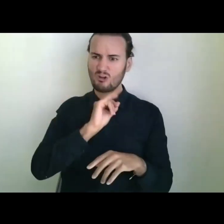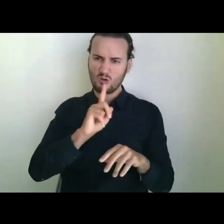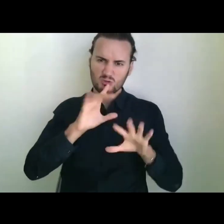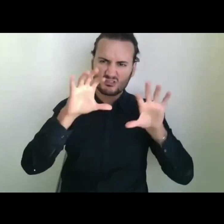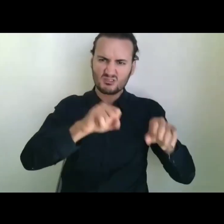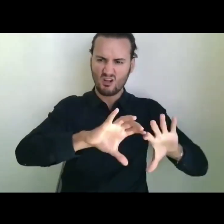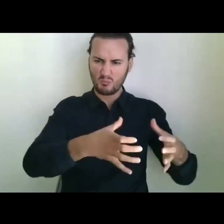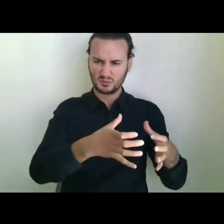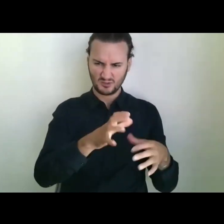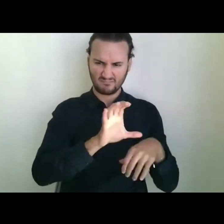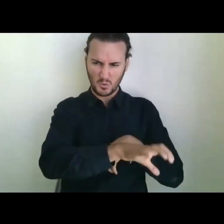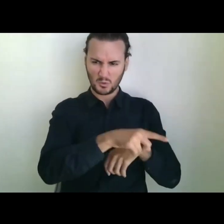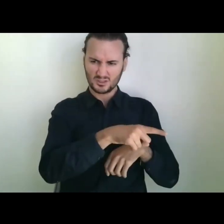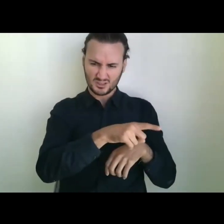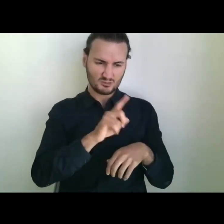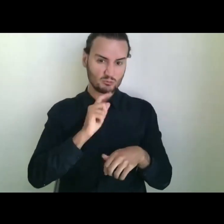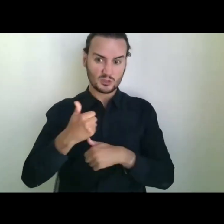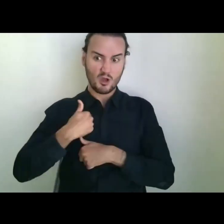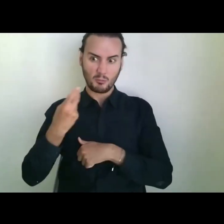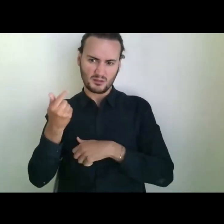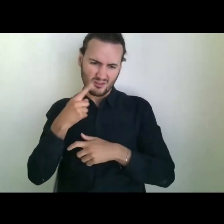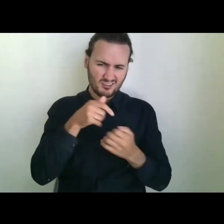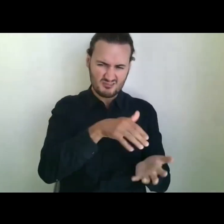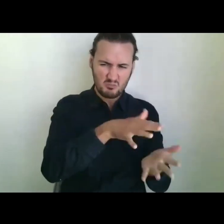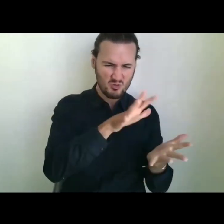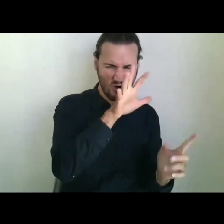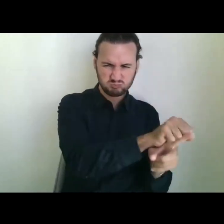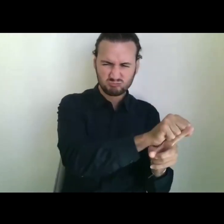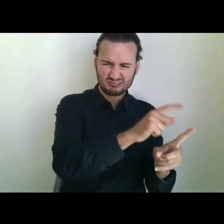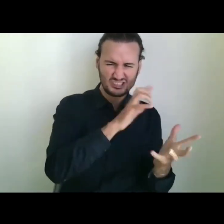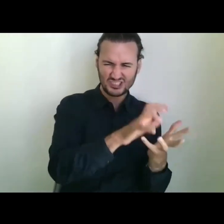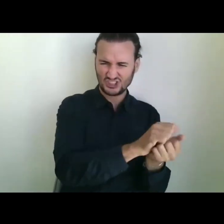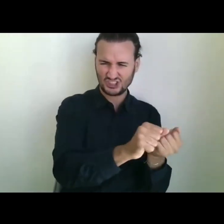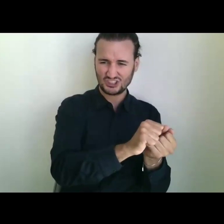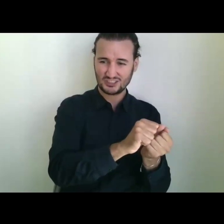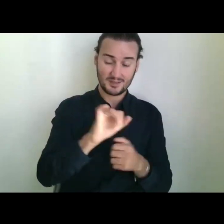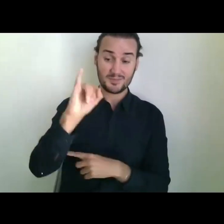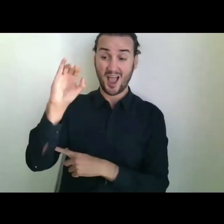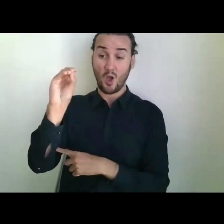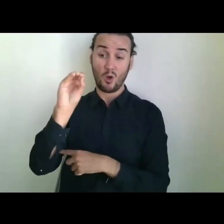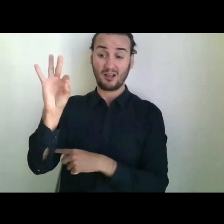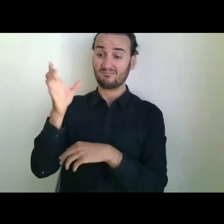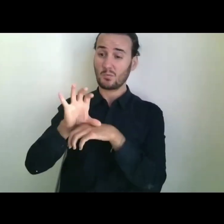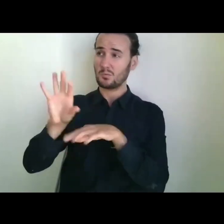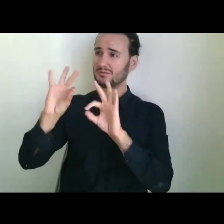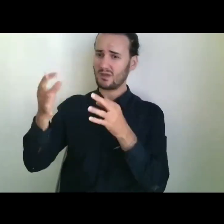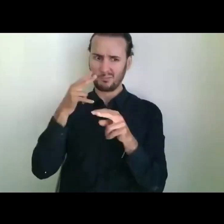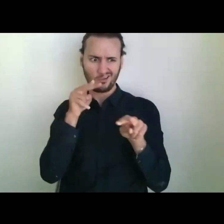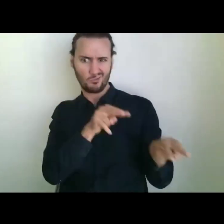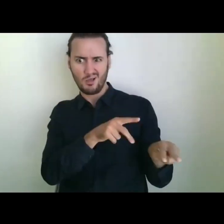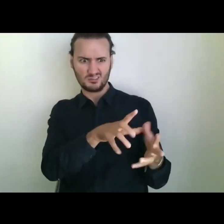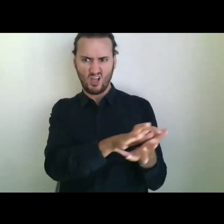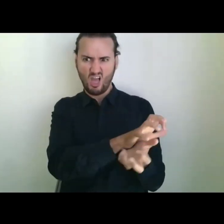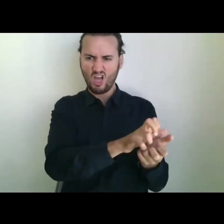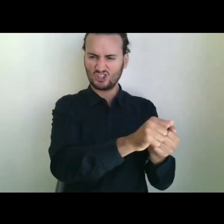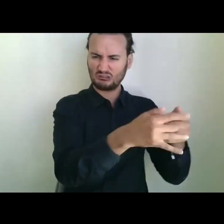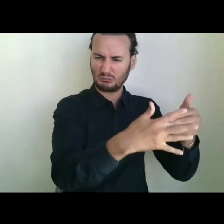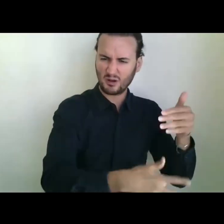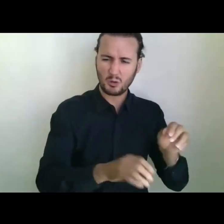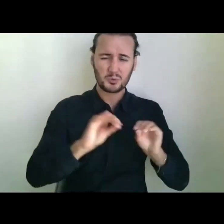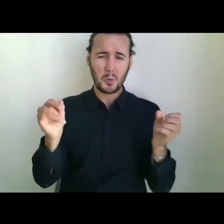occupation force. And of course, the IOF made Mohammed's family watch him get ripped apart without support. They left